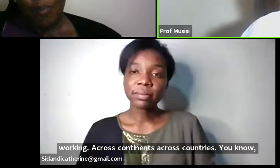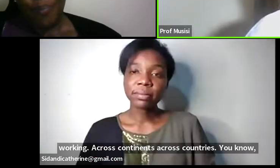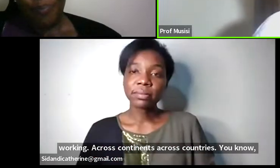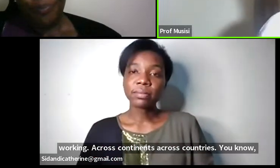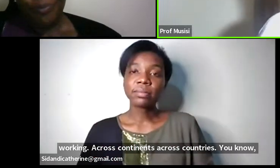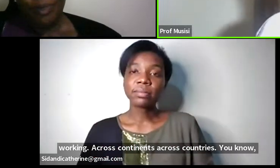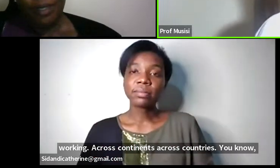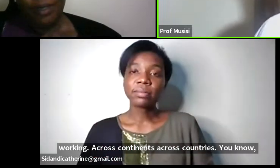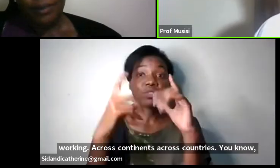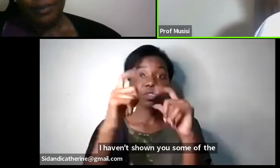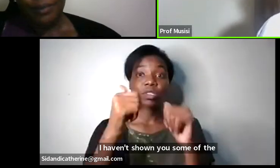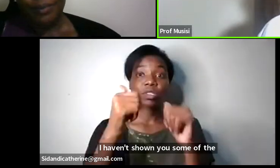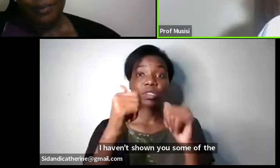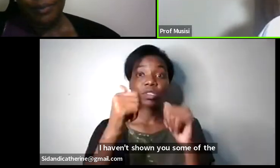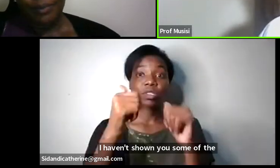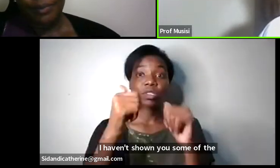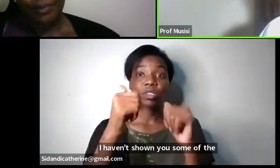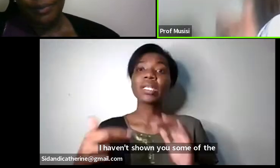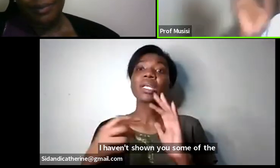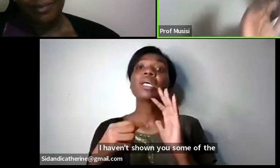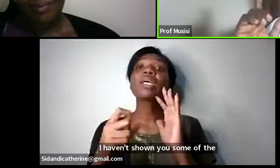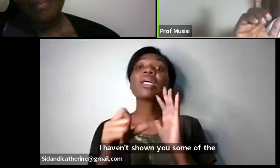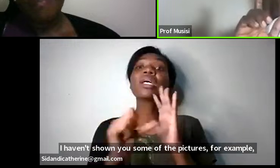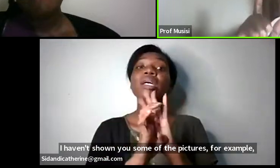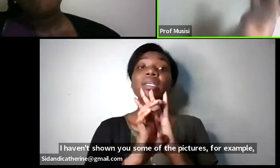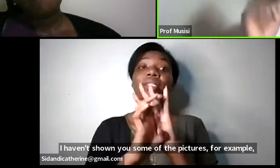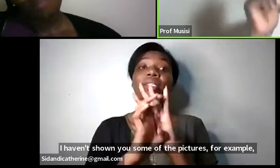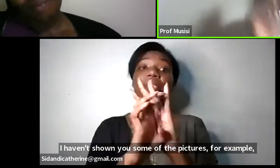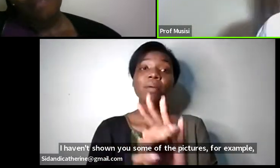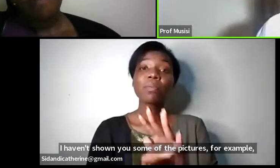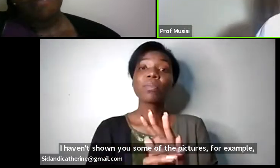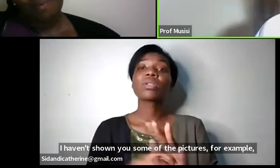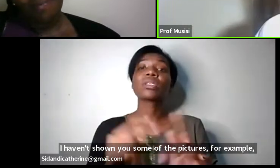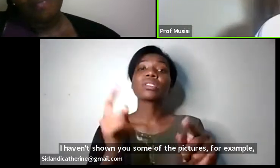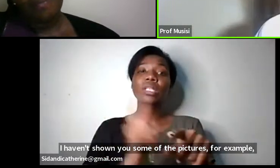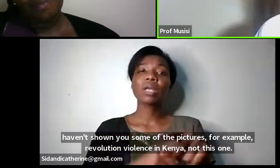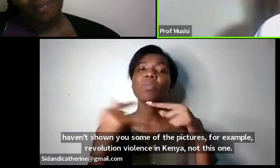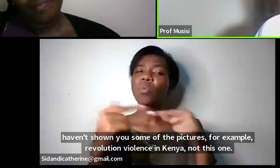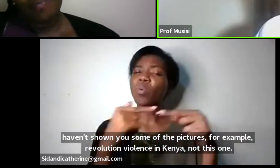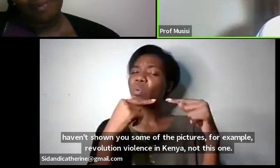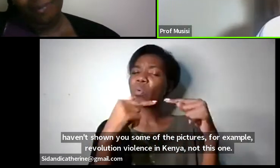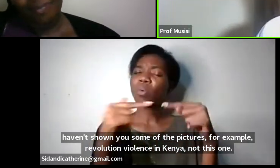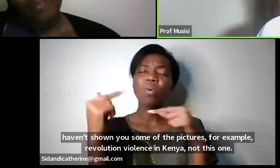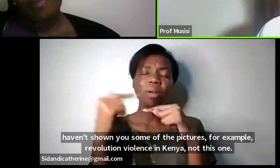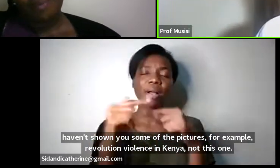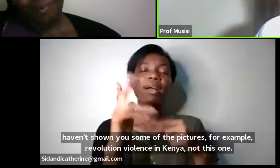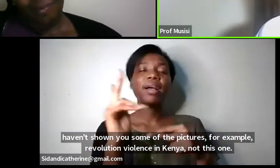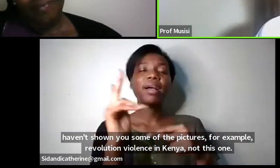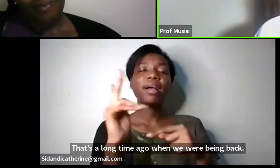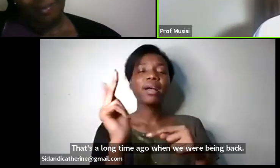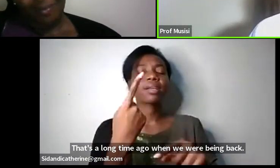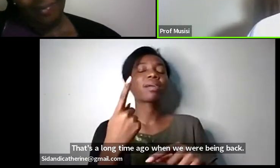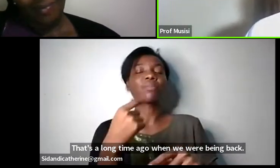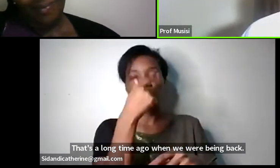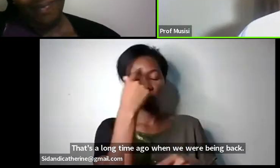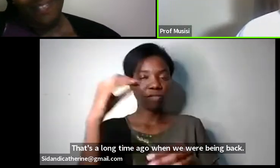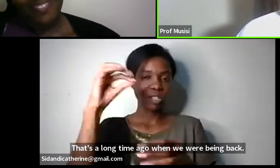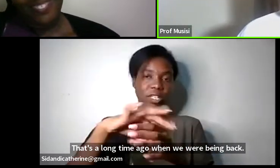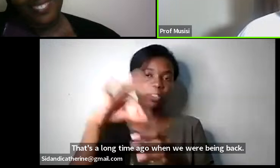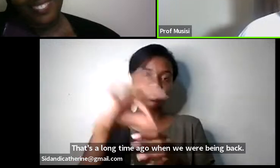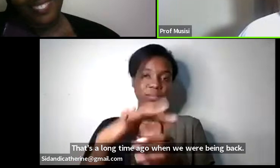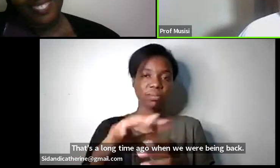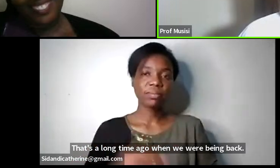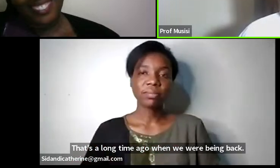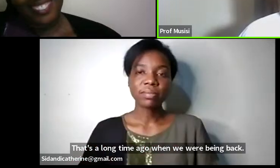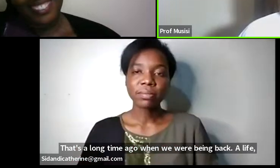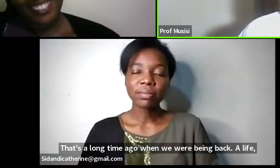election violence in Kenya, not this one, but a long time ago when people were being burnt alive, you know. I